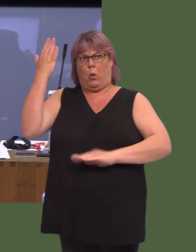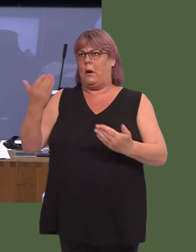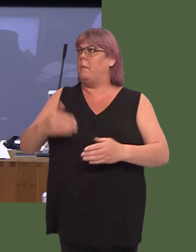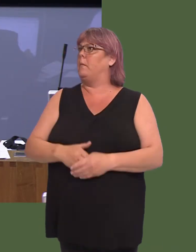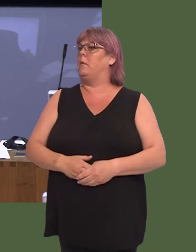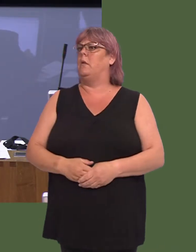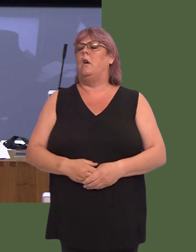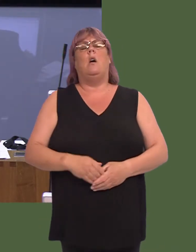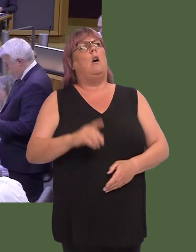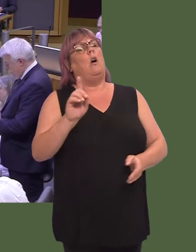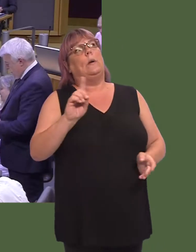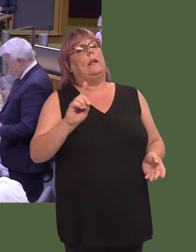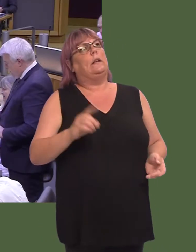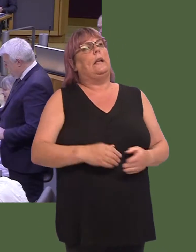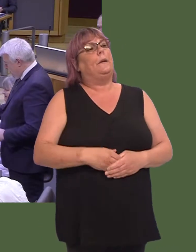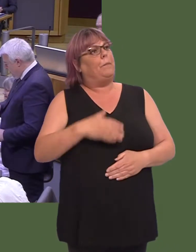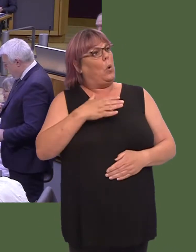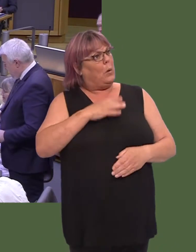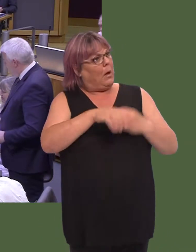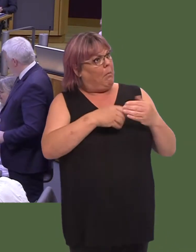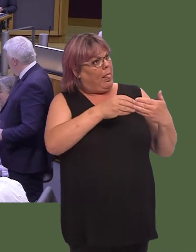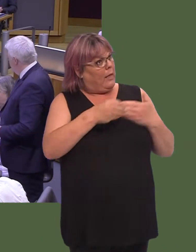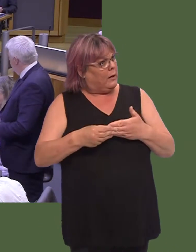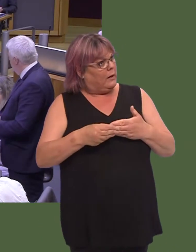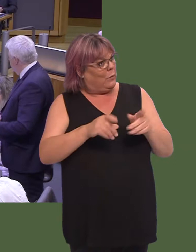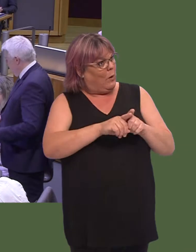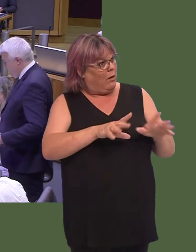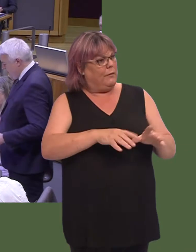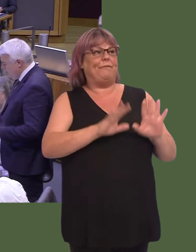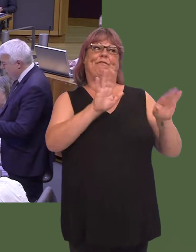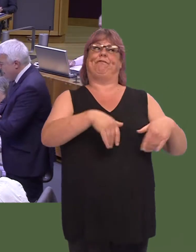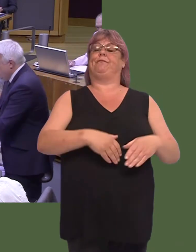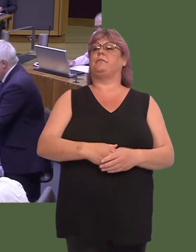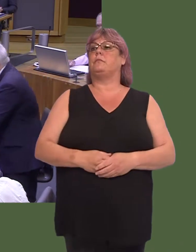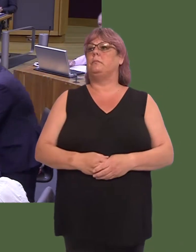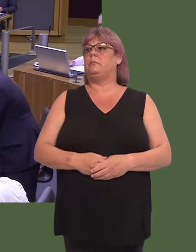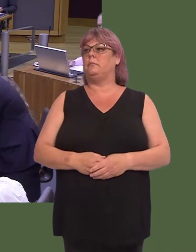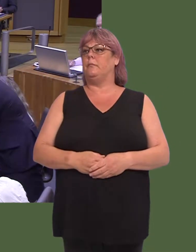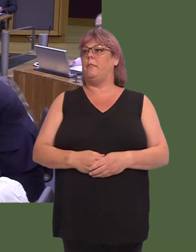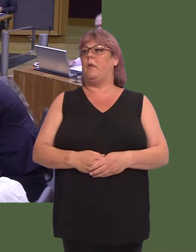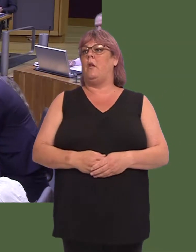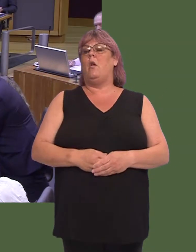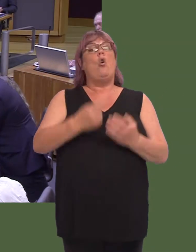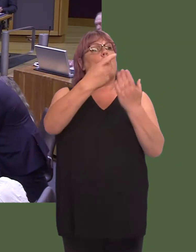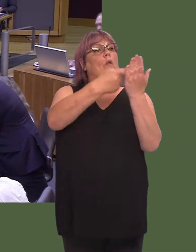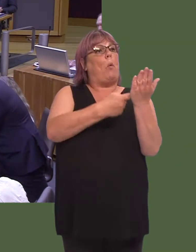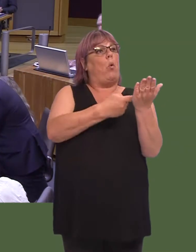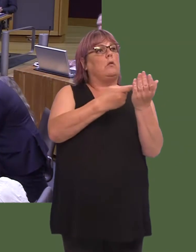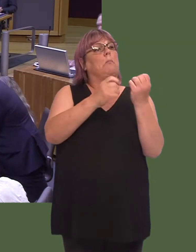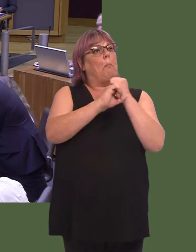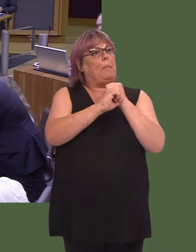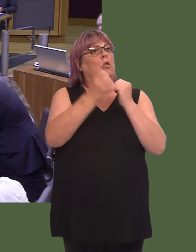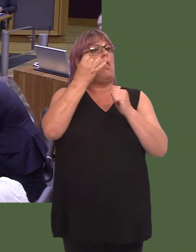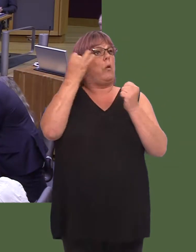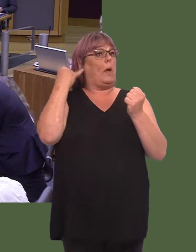go and go now? Oh, dear, is he standing for the leadership as well? I mean, really. We have a report that was published last week. We've not had a